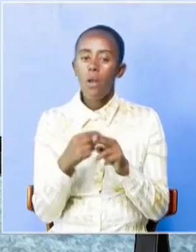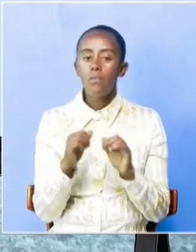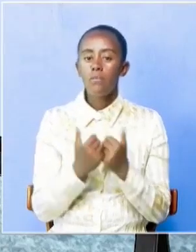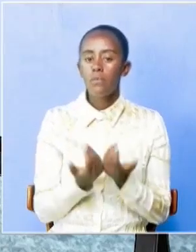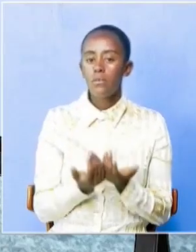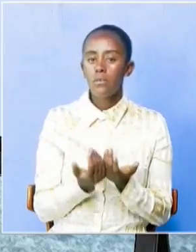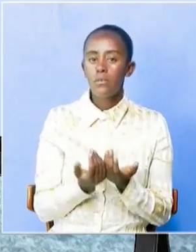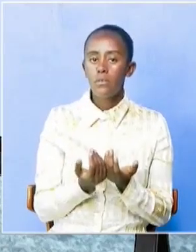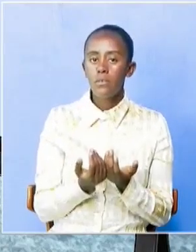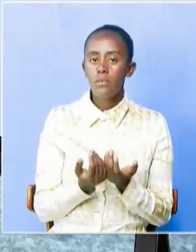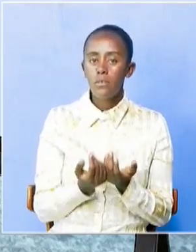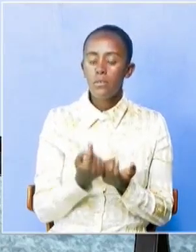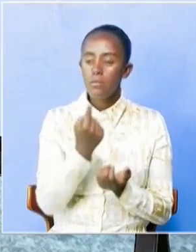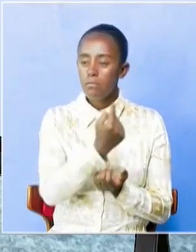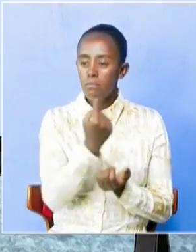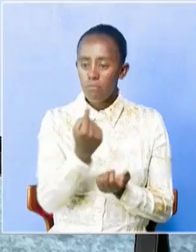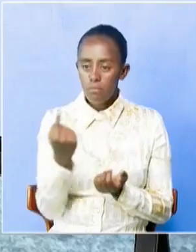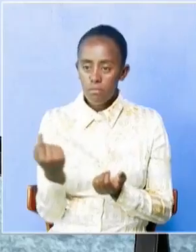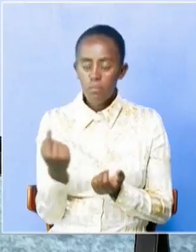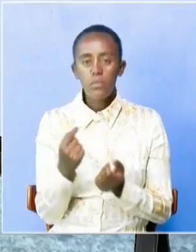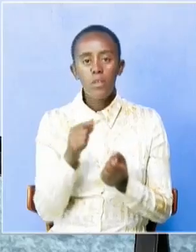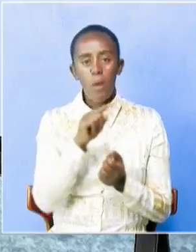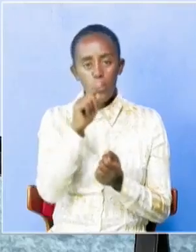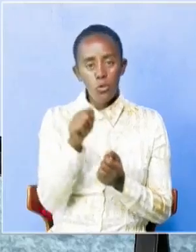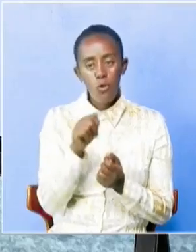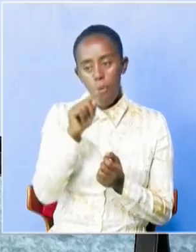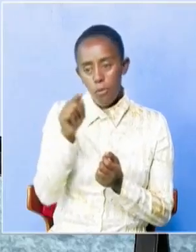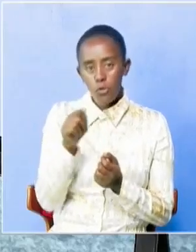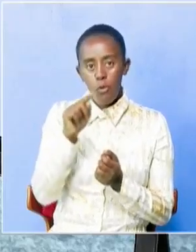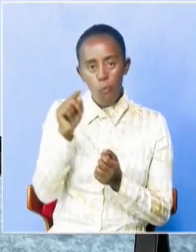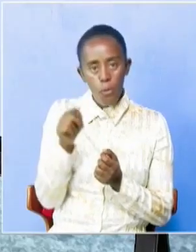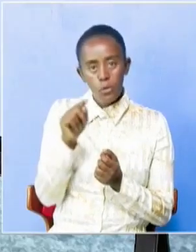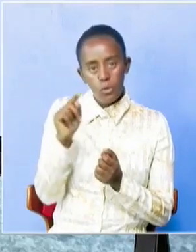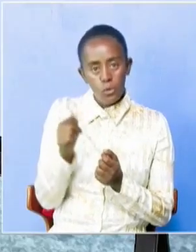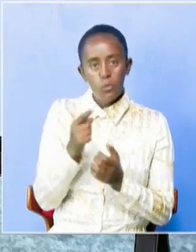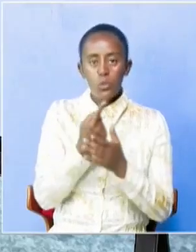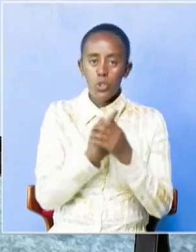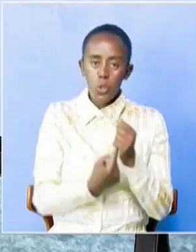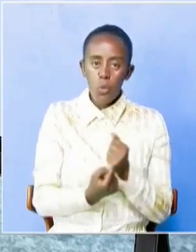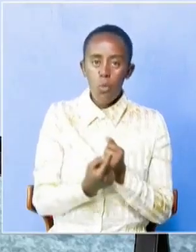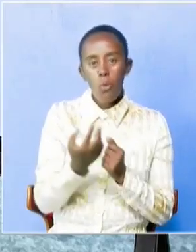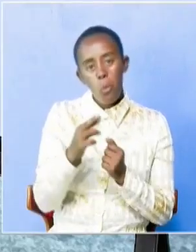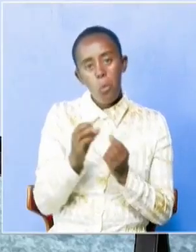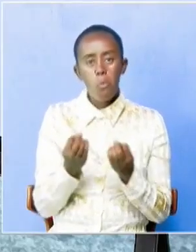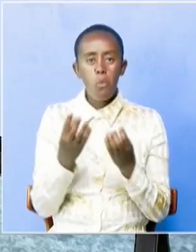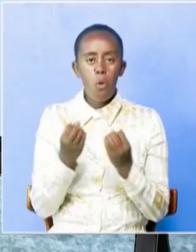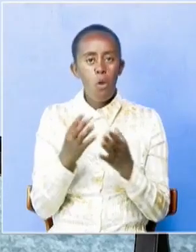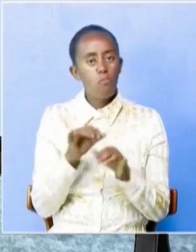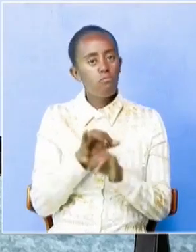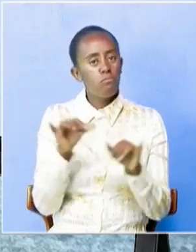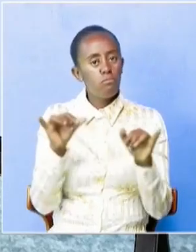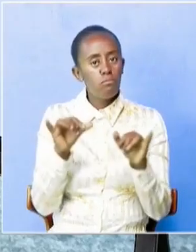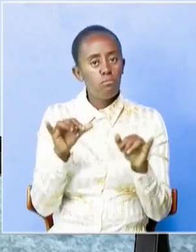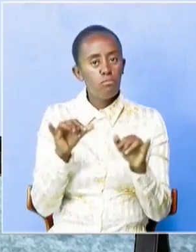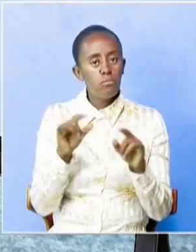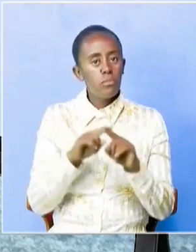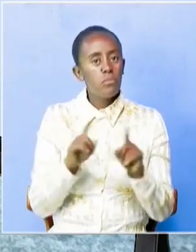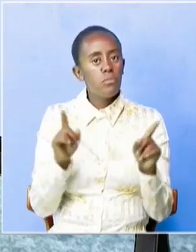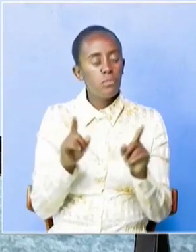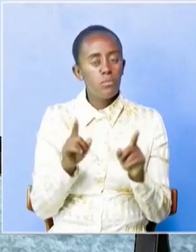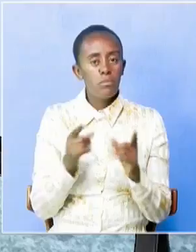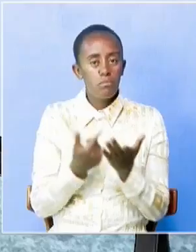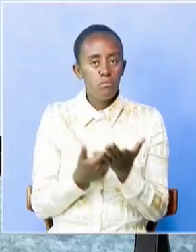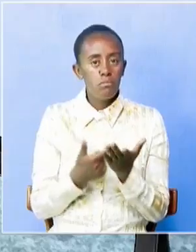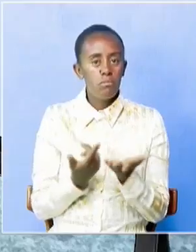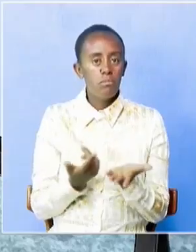So every time we place an apostrophe, if it's a singular or a plural noun, it differs. The place